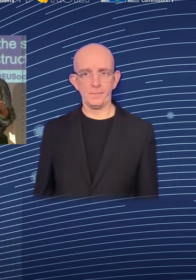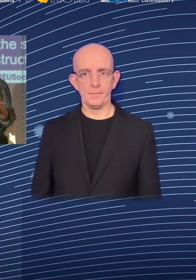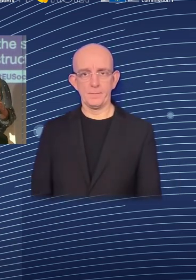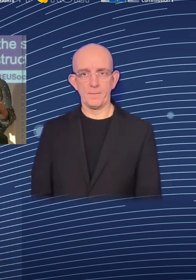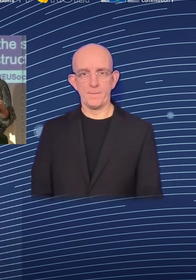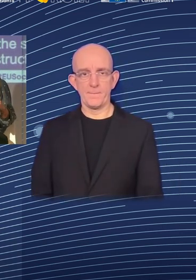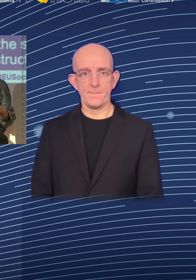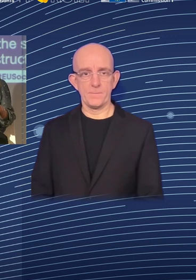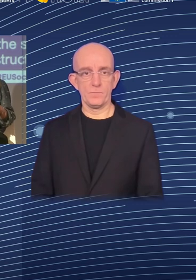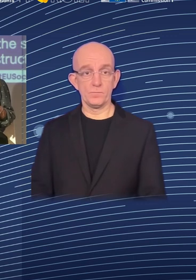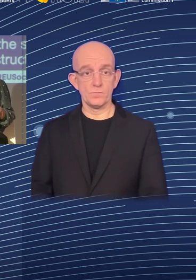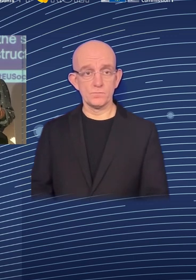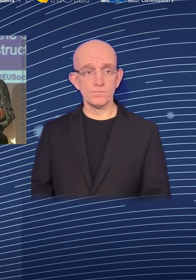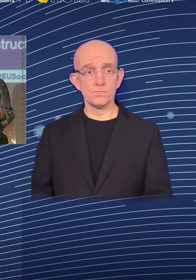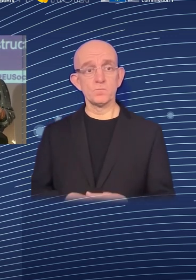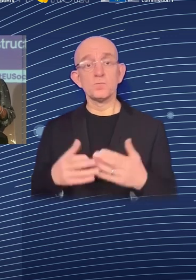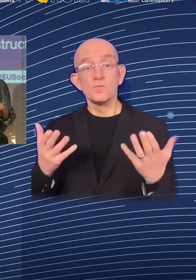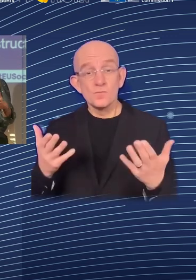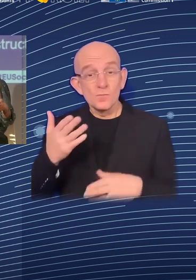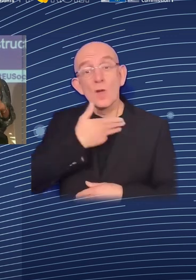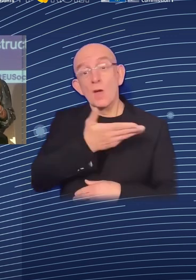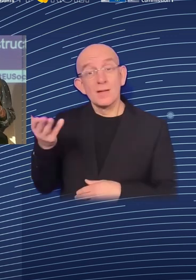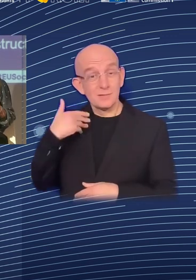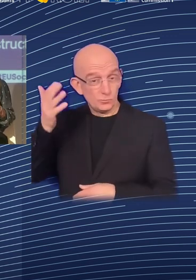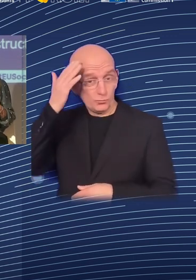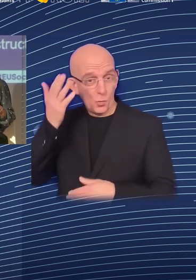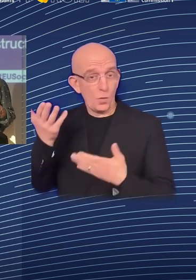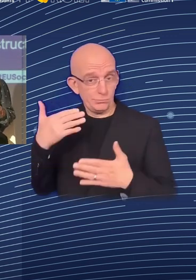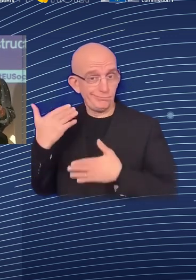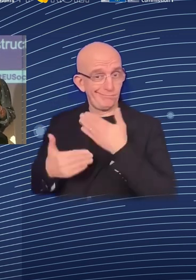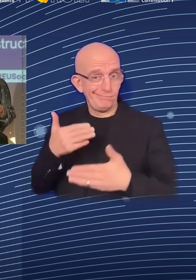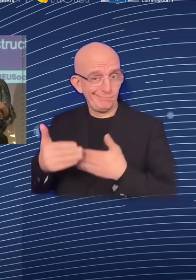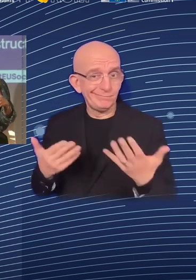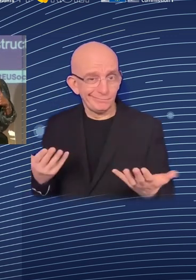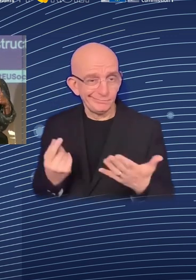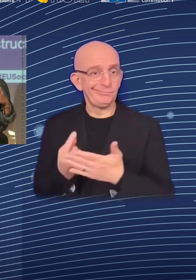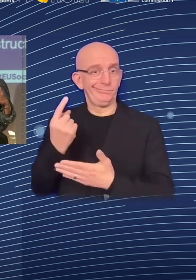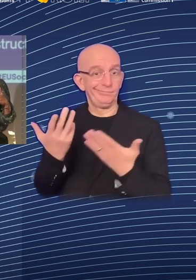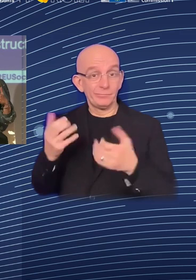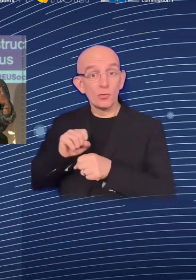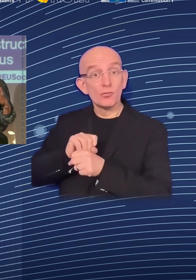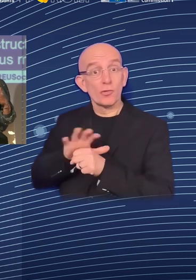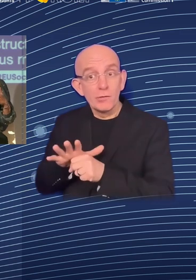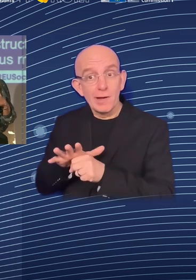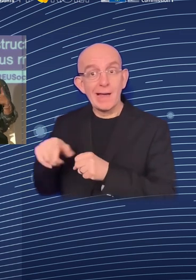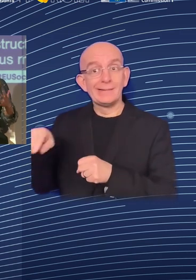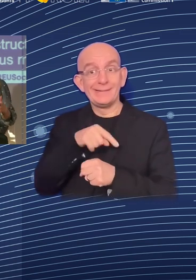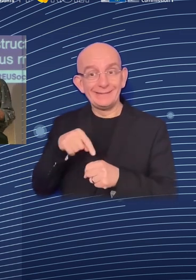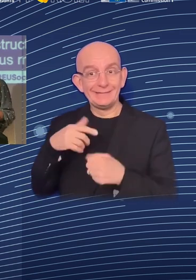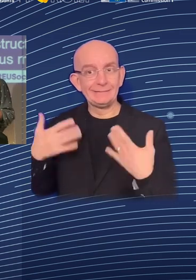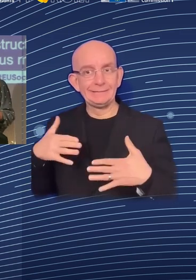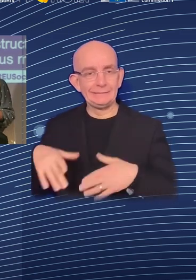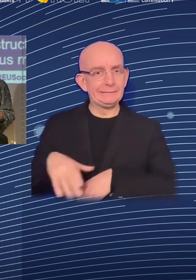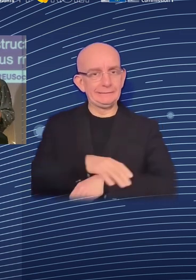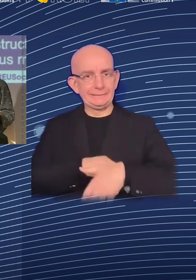came, we started to focus more on support of teachers with teaching via internet